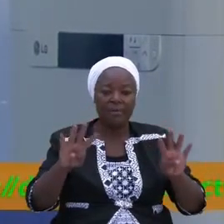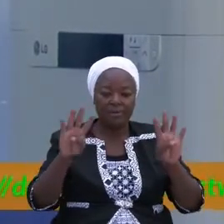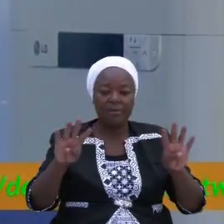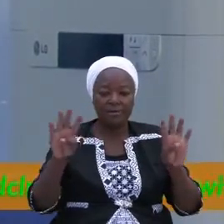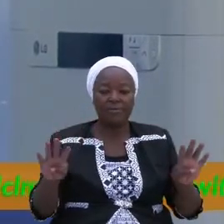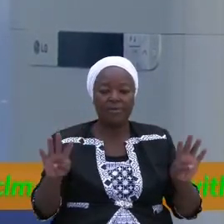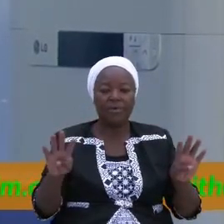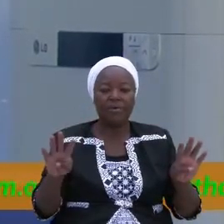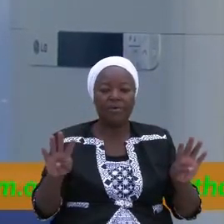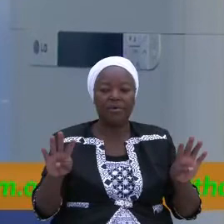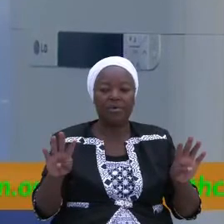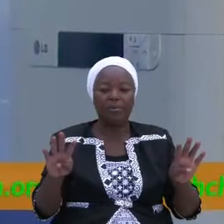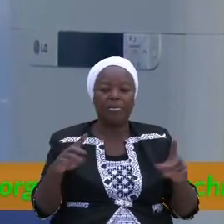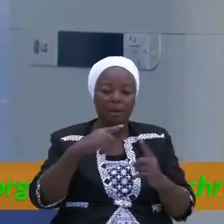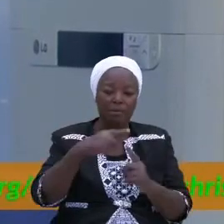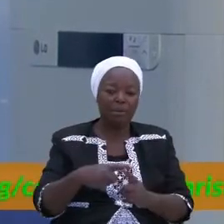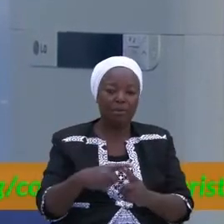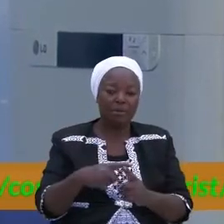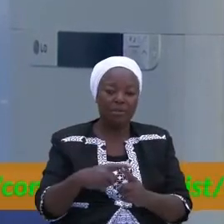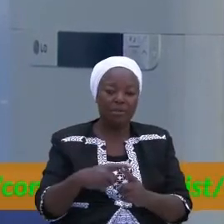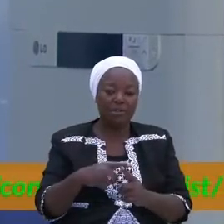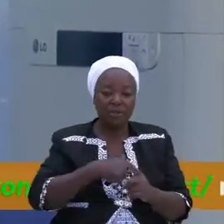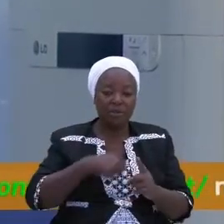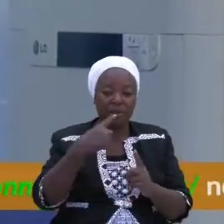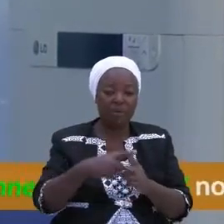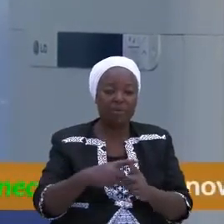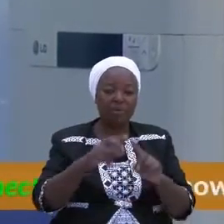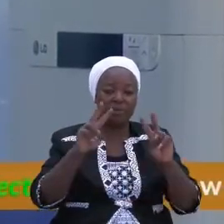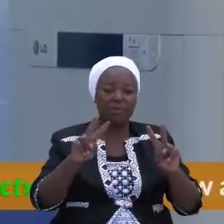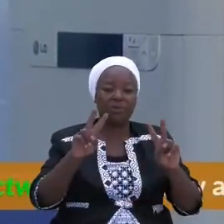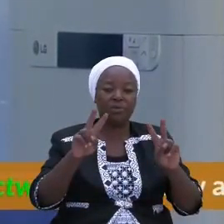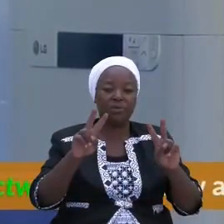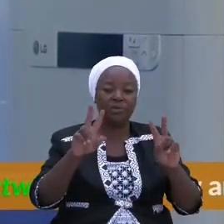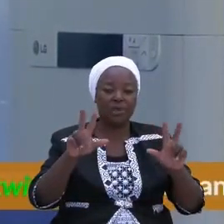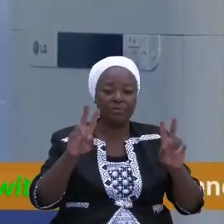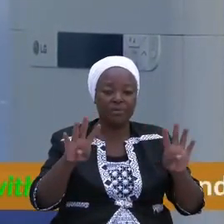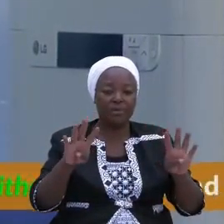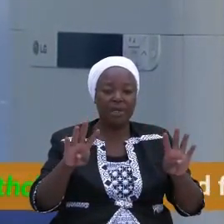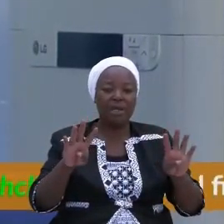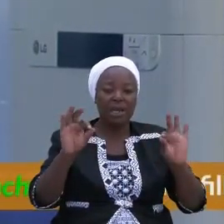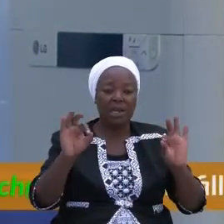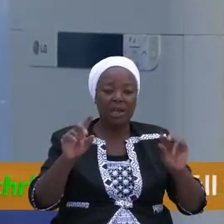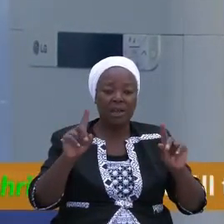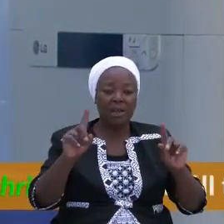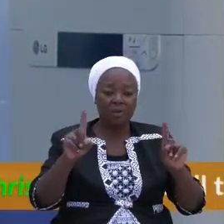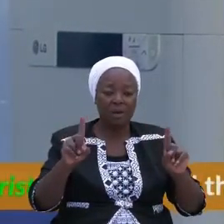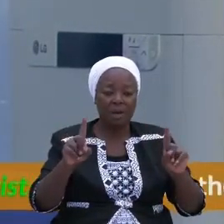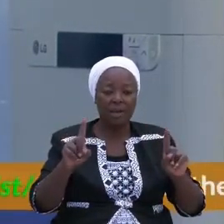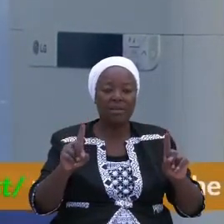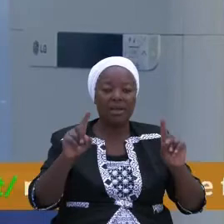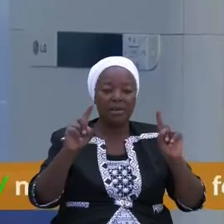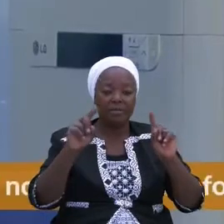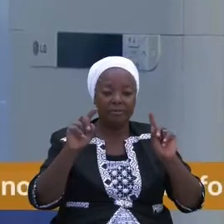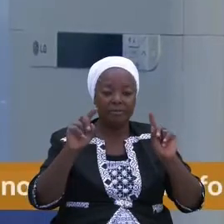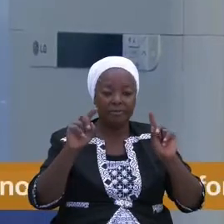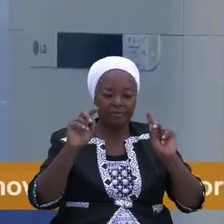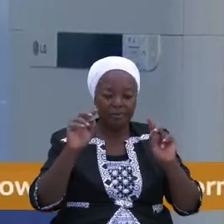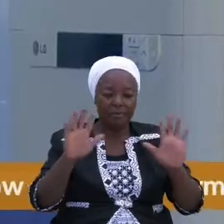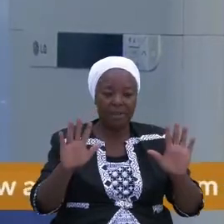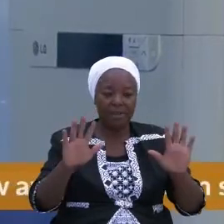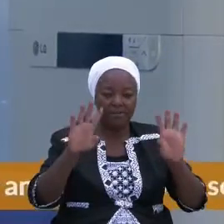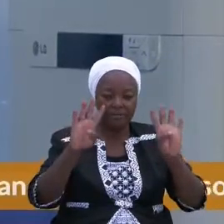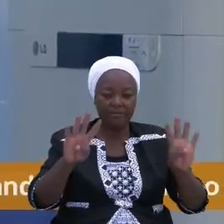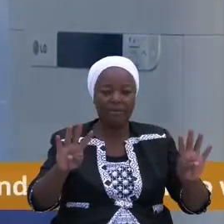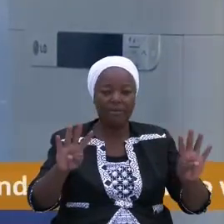plus two three four nine one five four four four